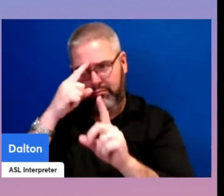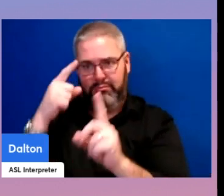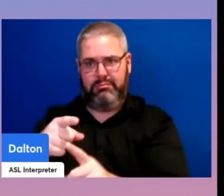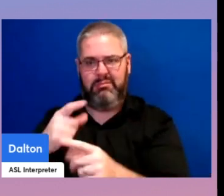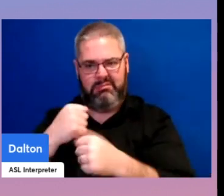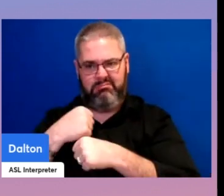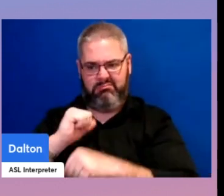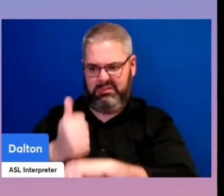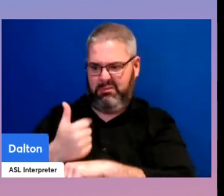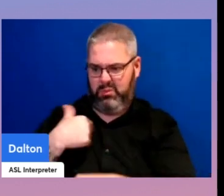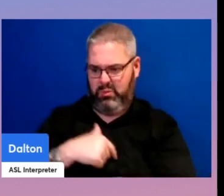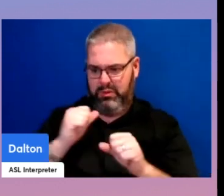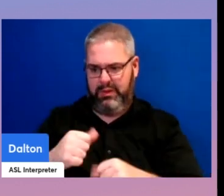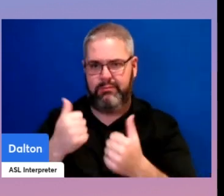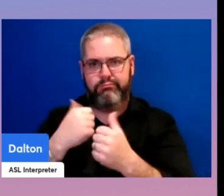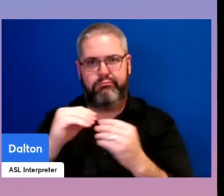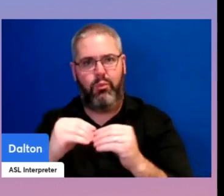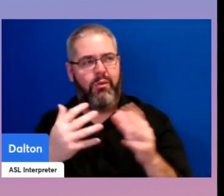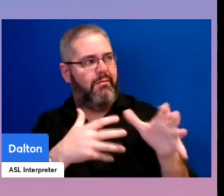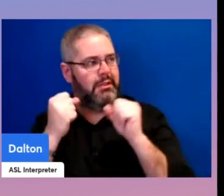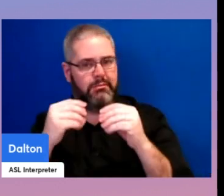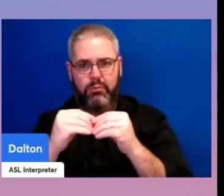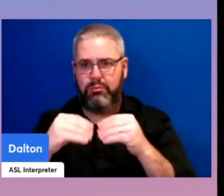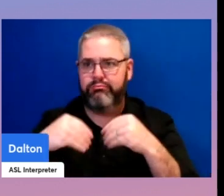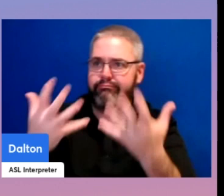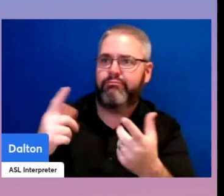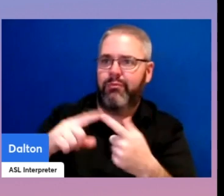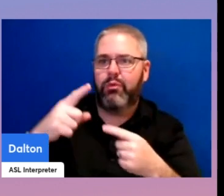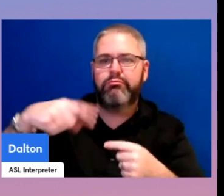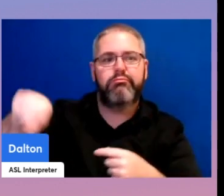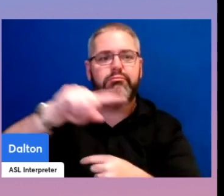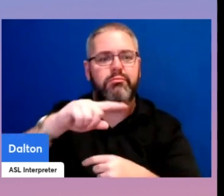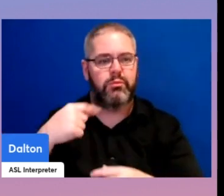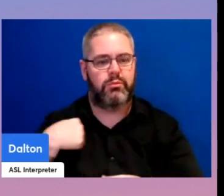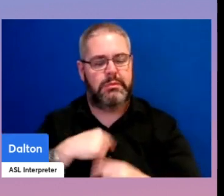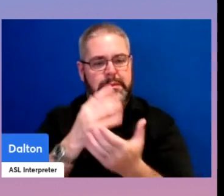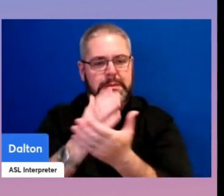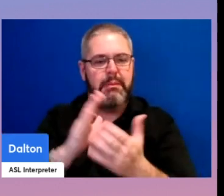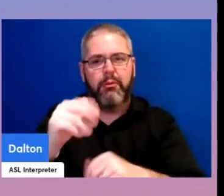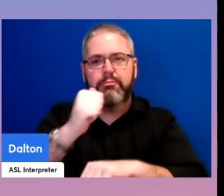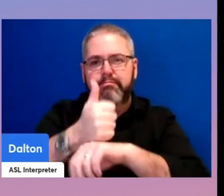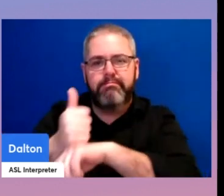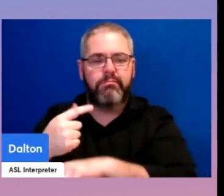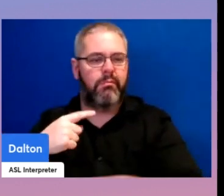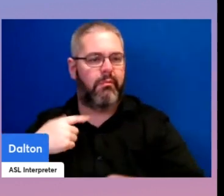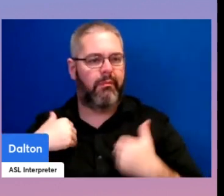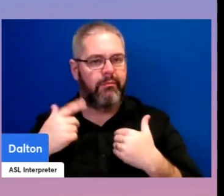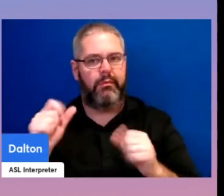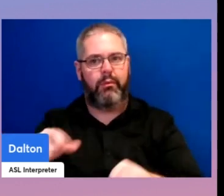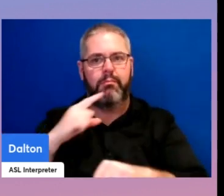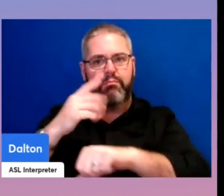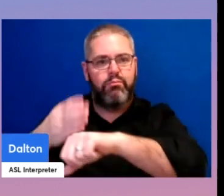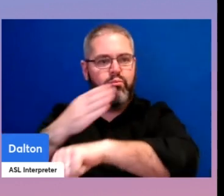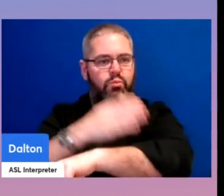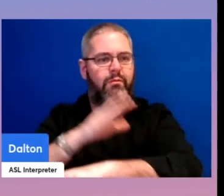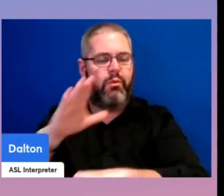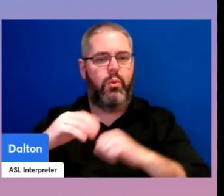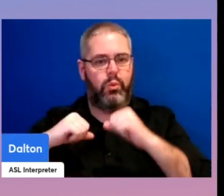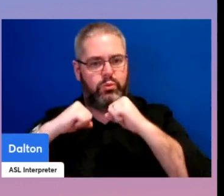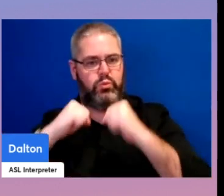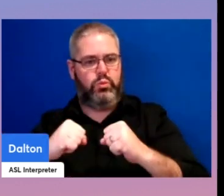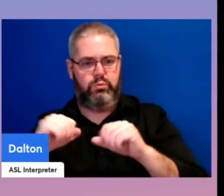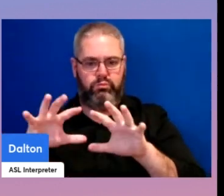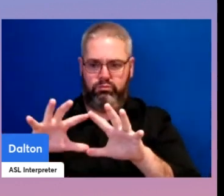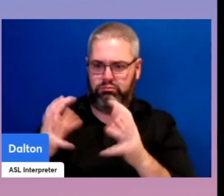from fragmented locations in cloud providers. They would need certain mechanism where they can improve the security posture